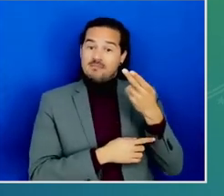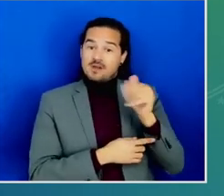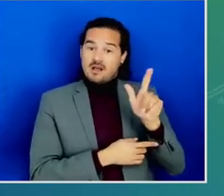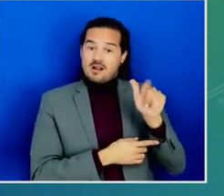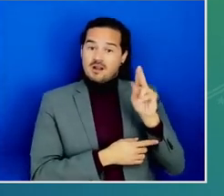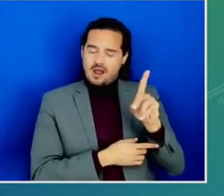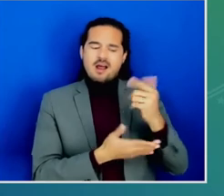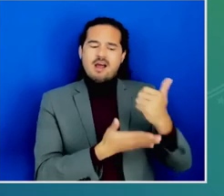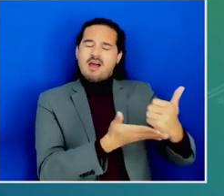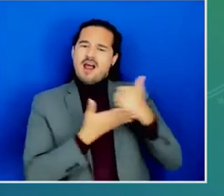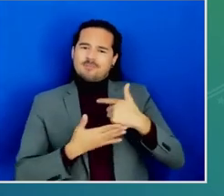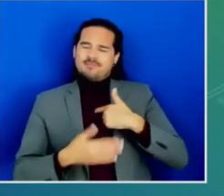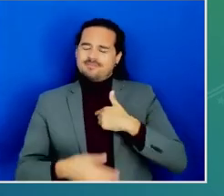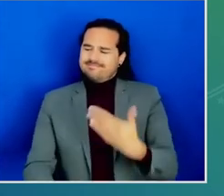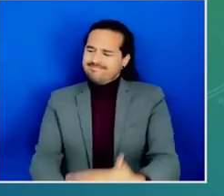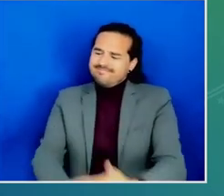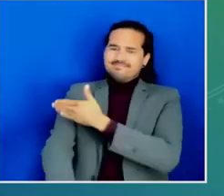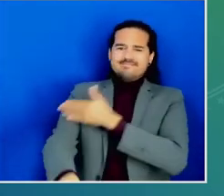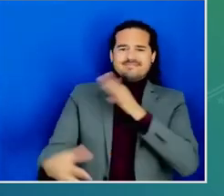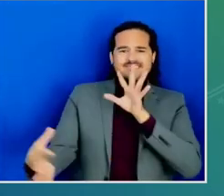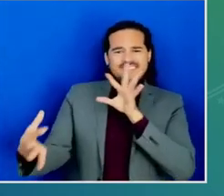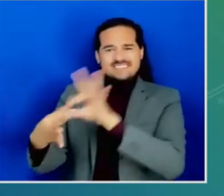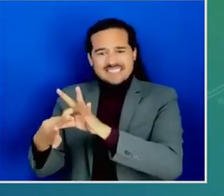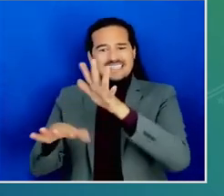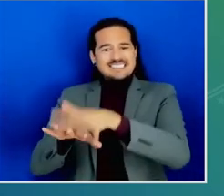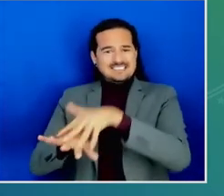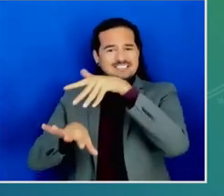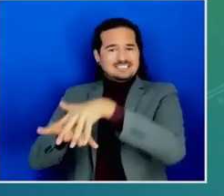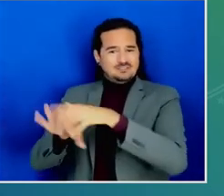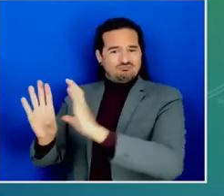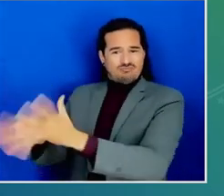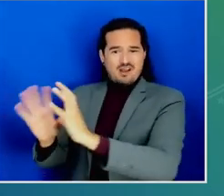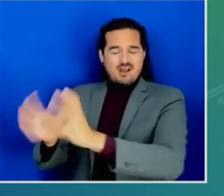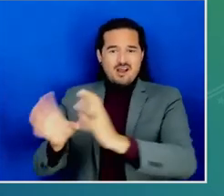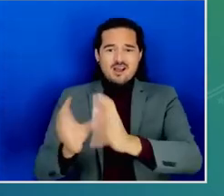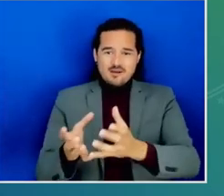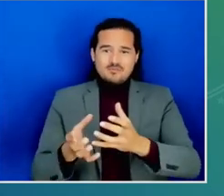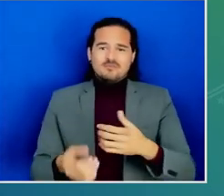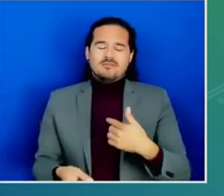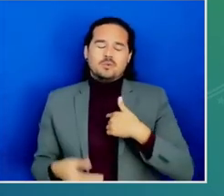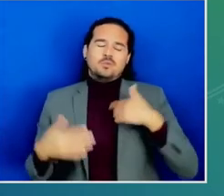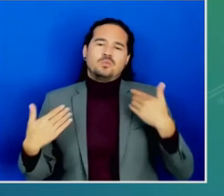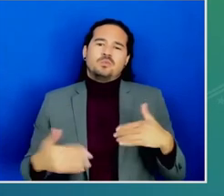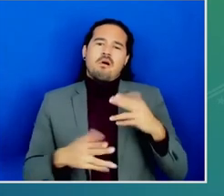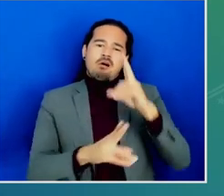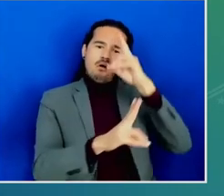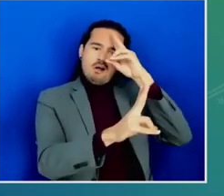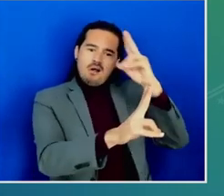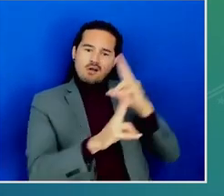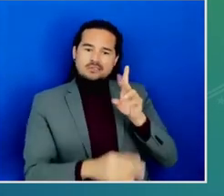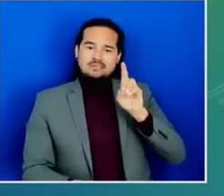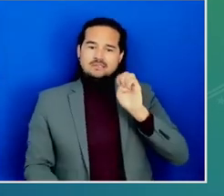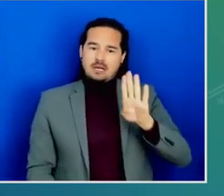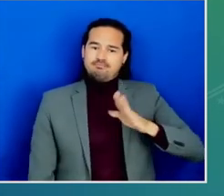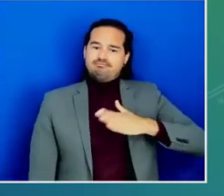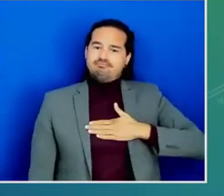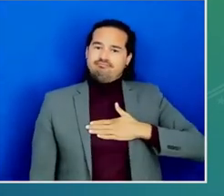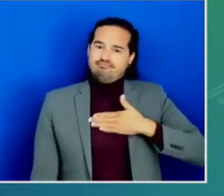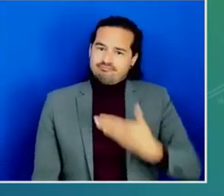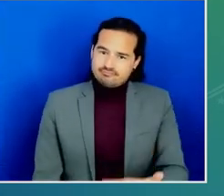help me strengthen the nation-to-nation relationship, and I'm honored to accept that she's been willing when I called her to accept